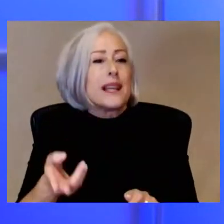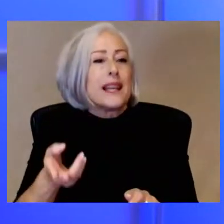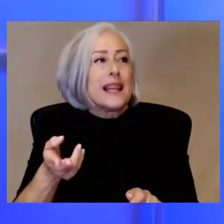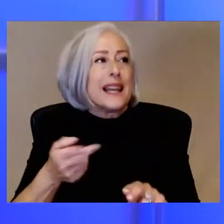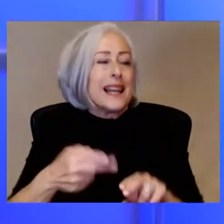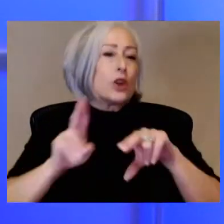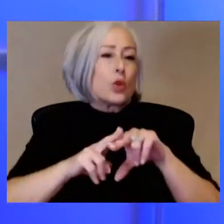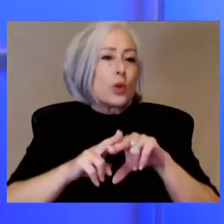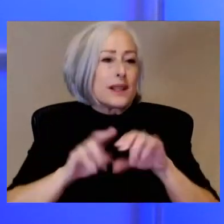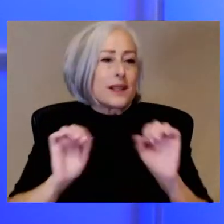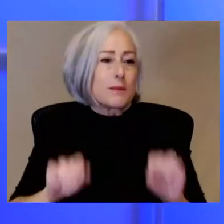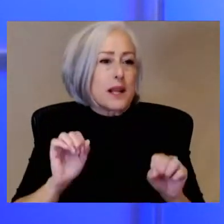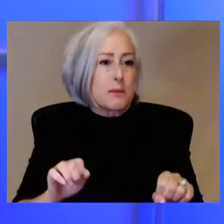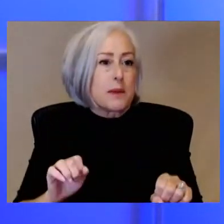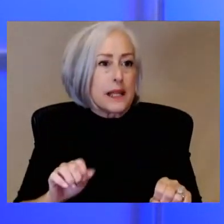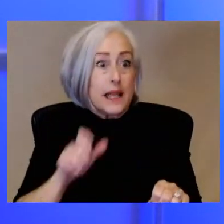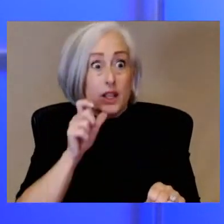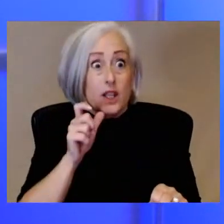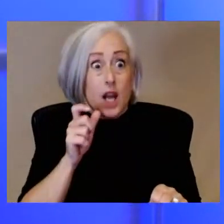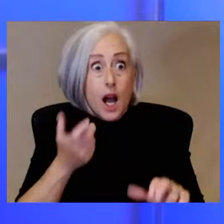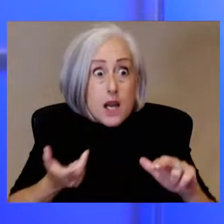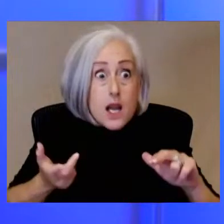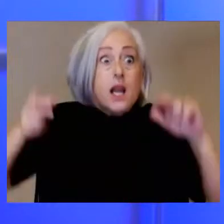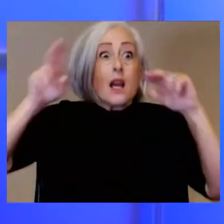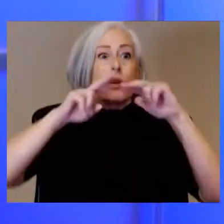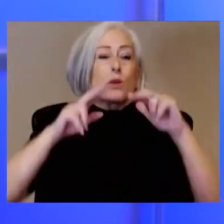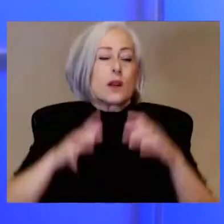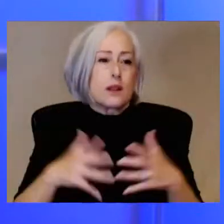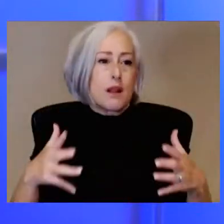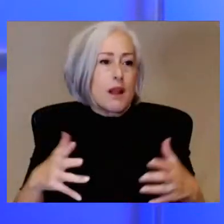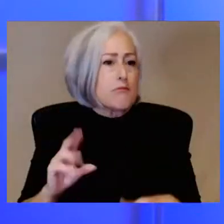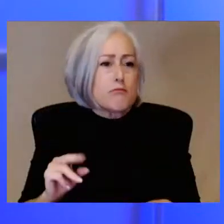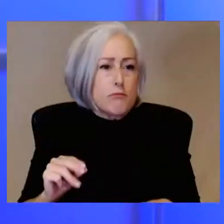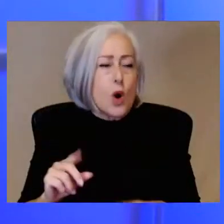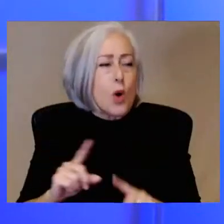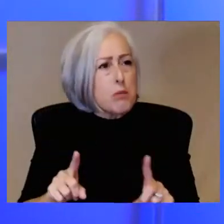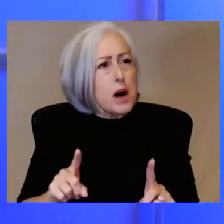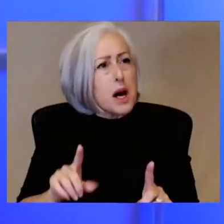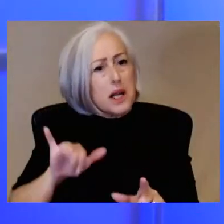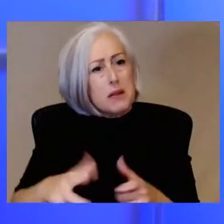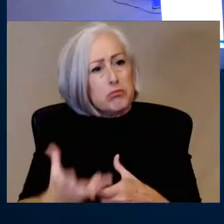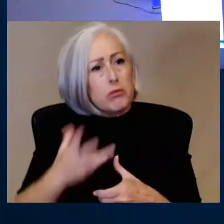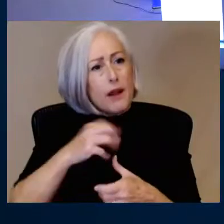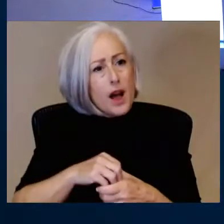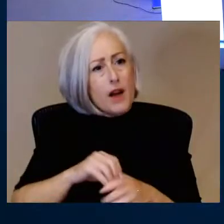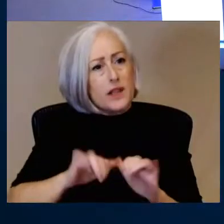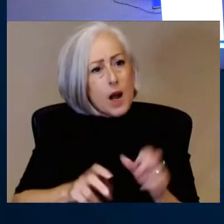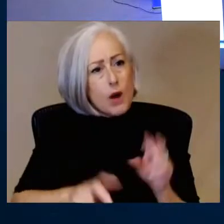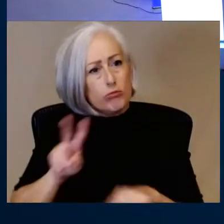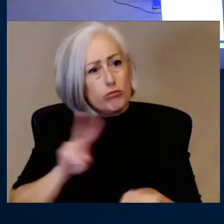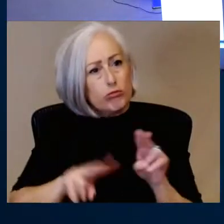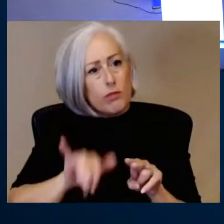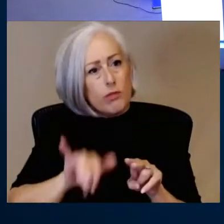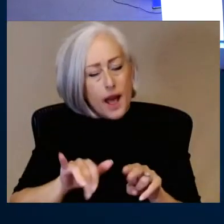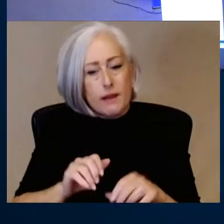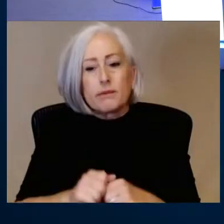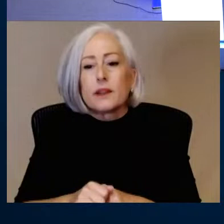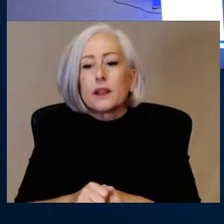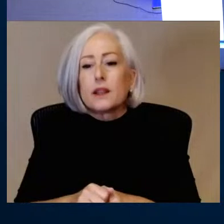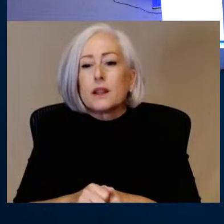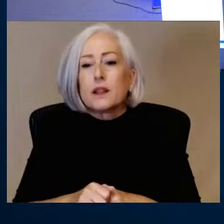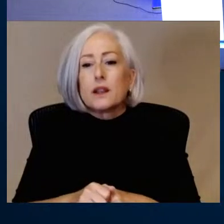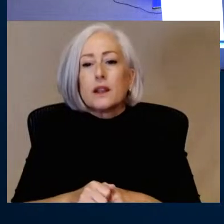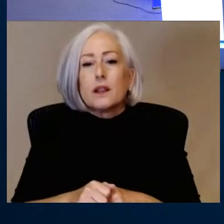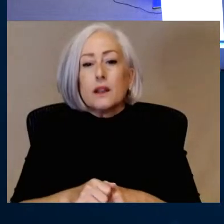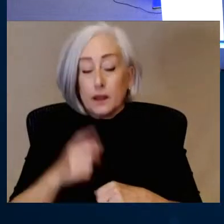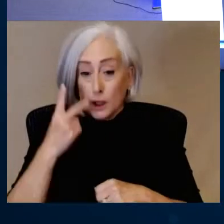but it's something that we sort of weigh into the whole picture. Michelle, do you see families get really, not panic, but when